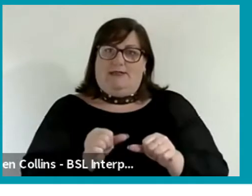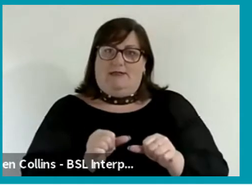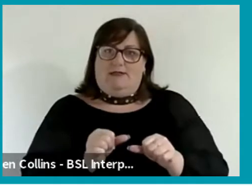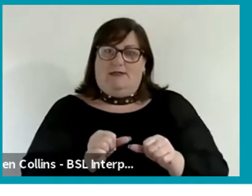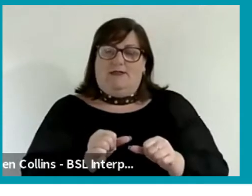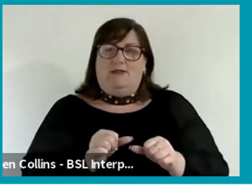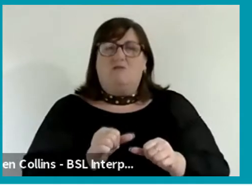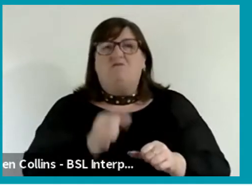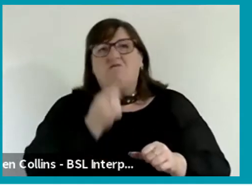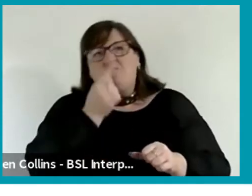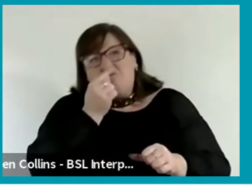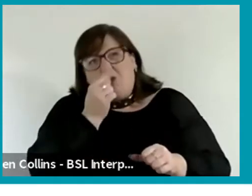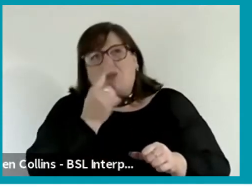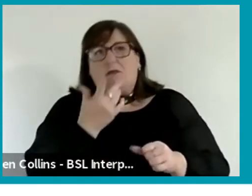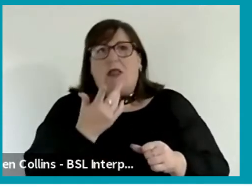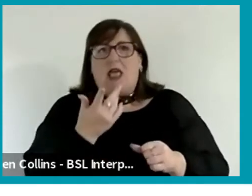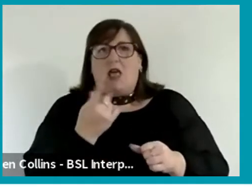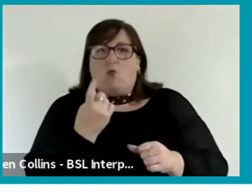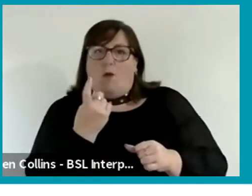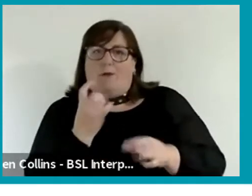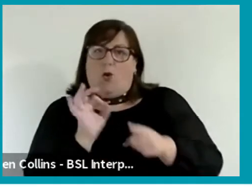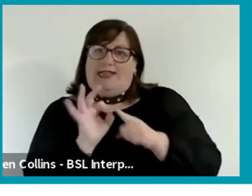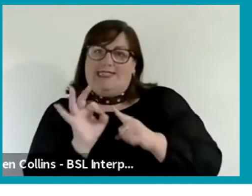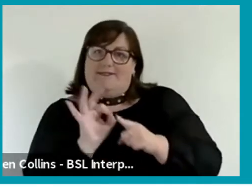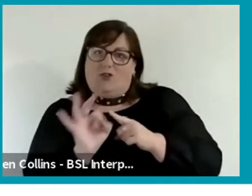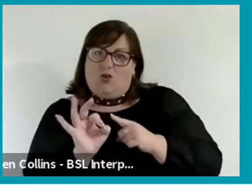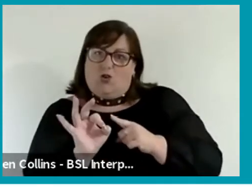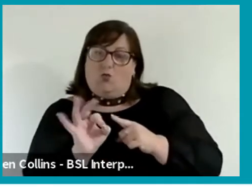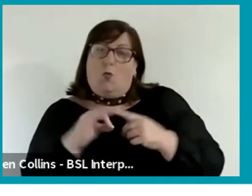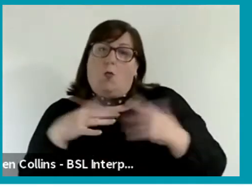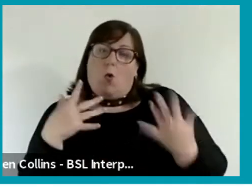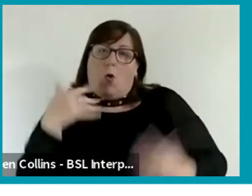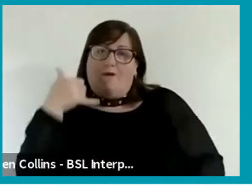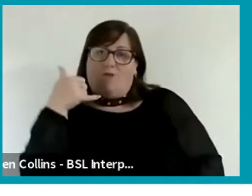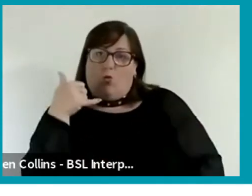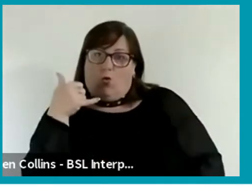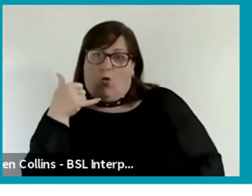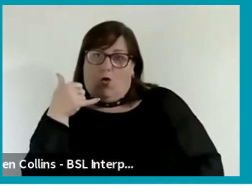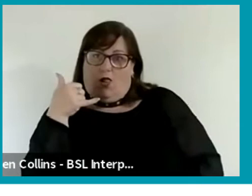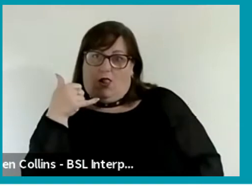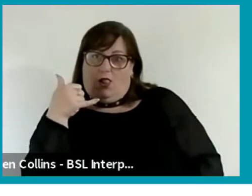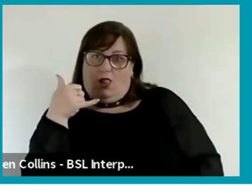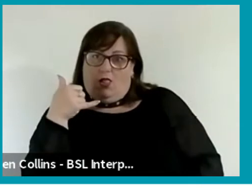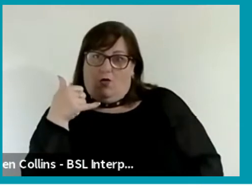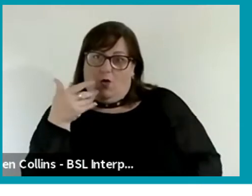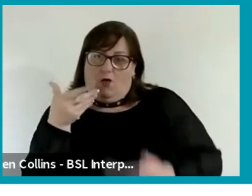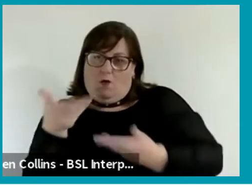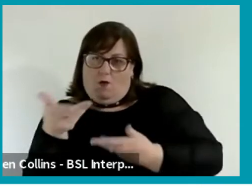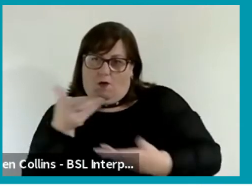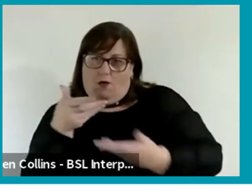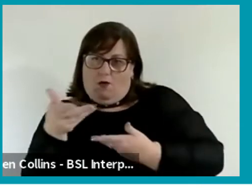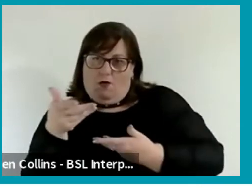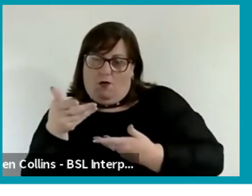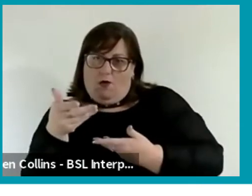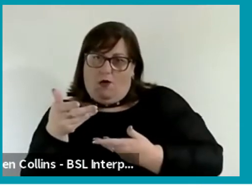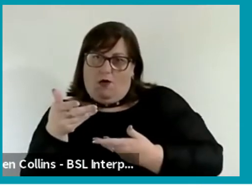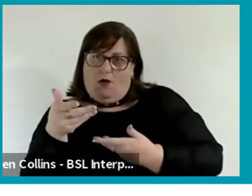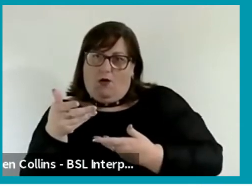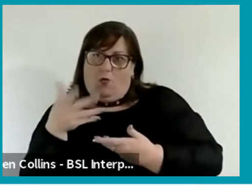interview or another phone call where we make sure that a candidate meets someone from outside of the team to